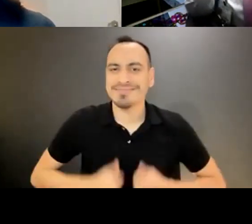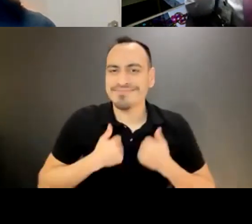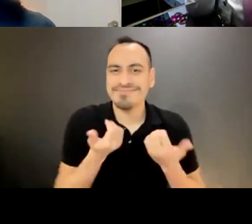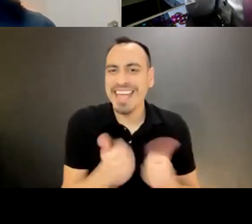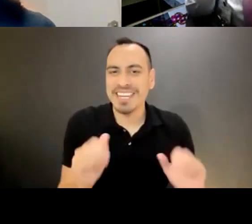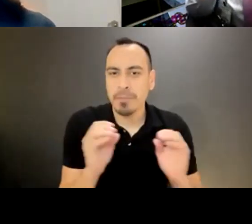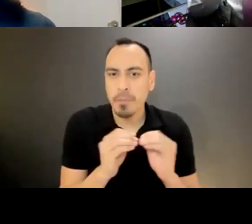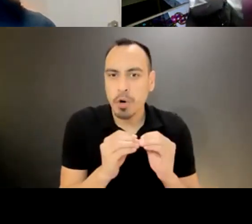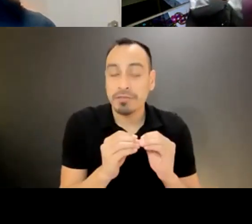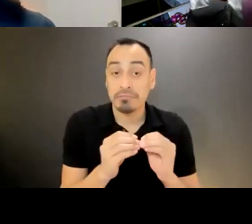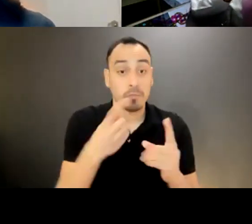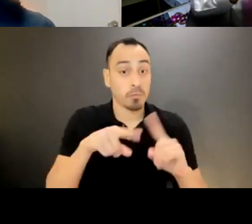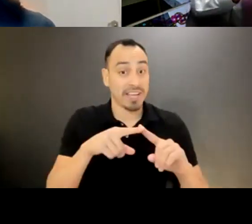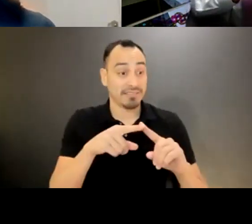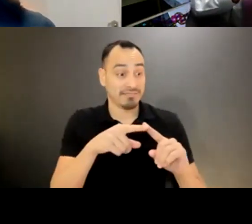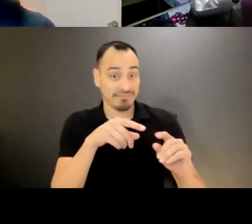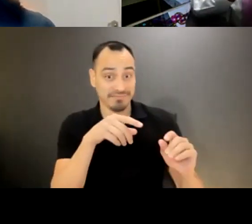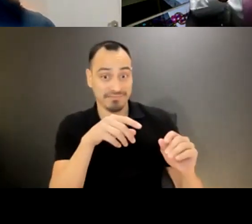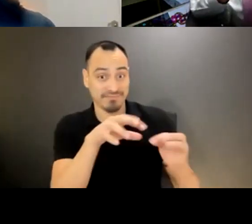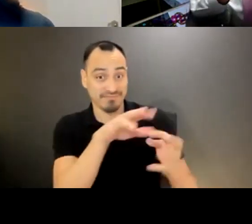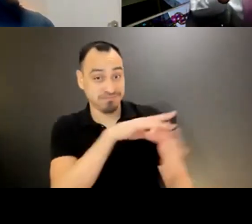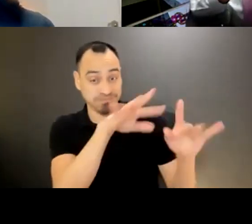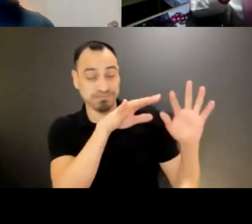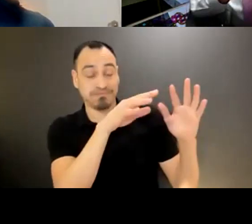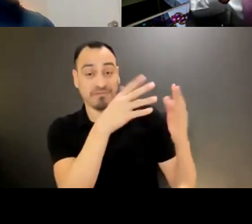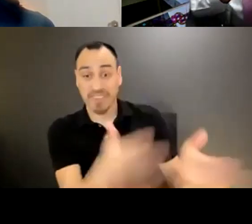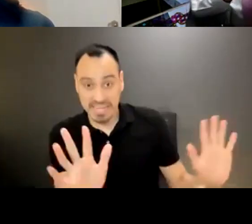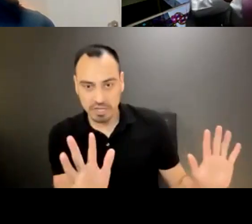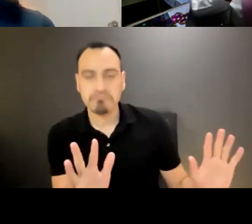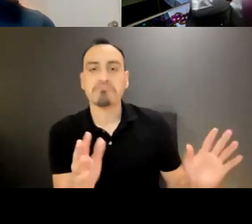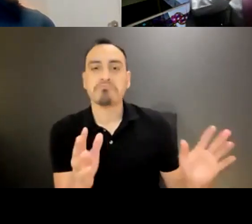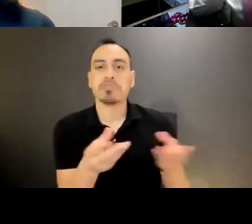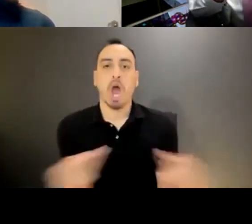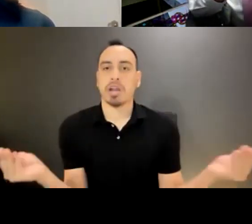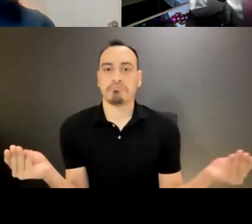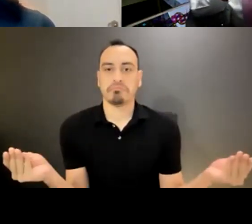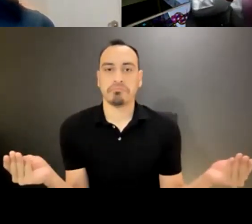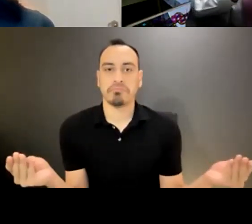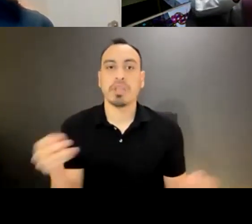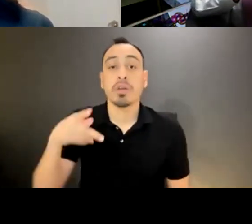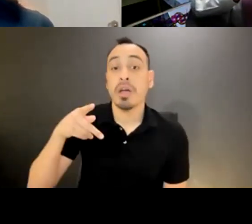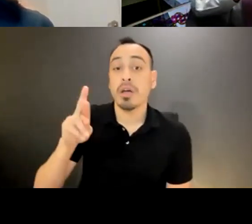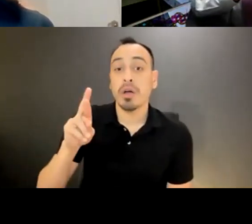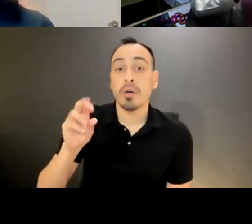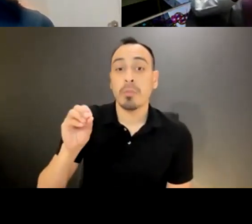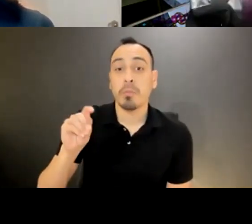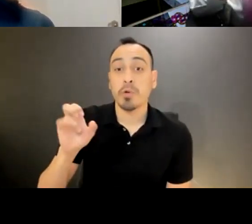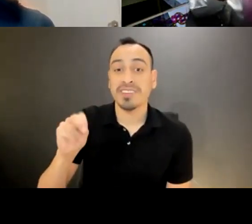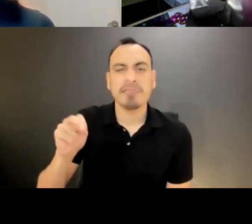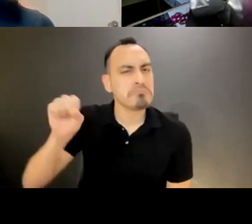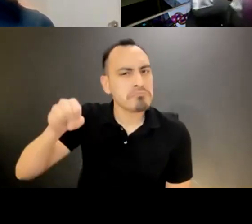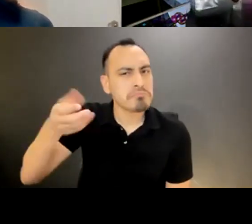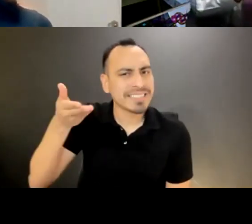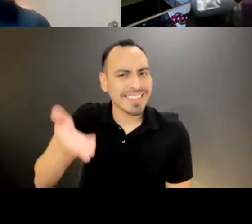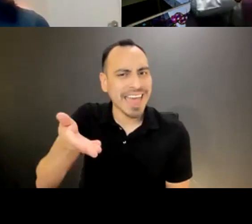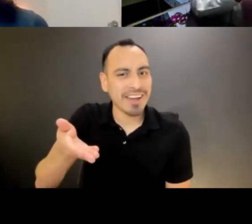job, it's gone. And the proteins are there. That's where you're developing